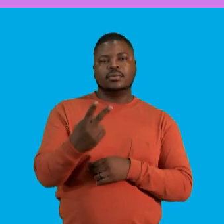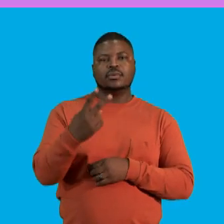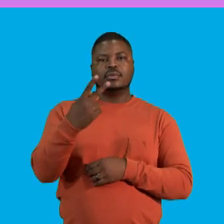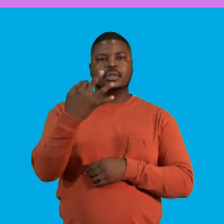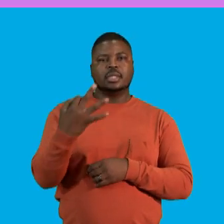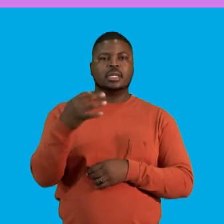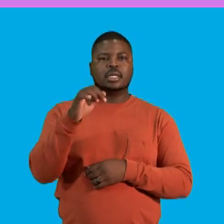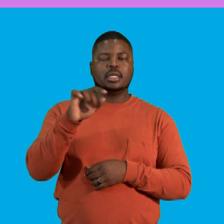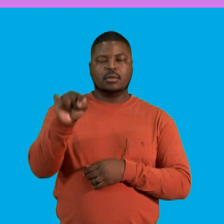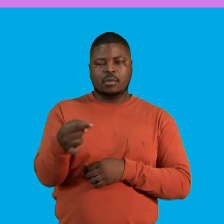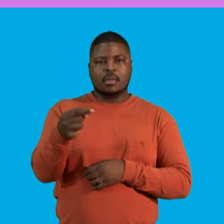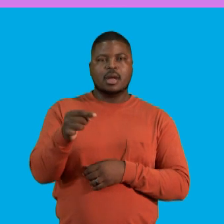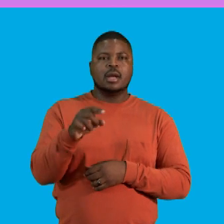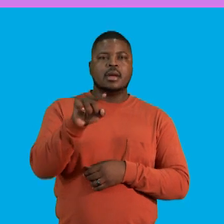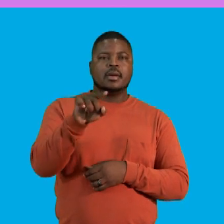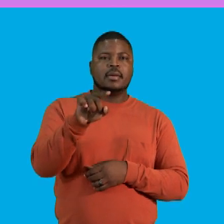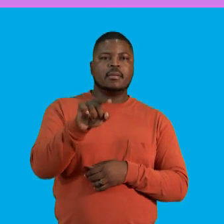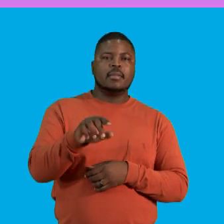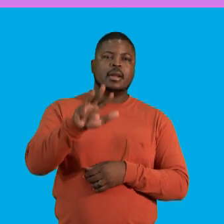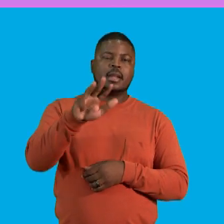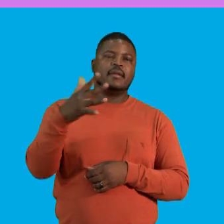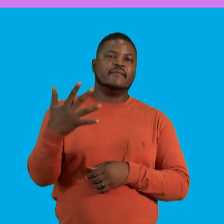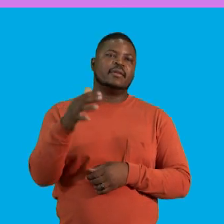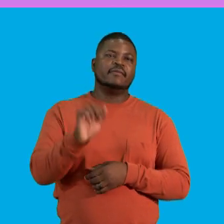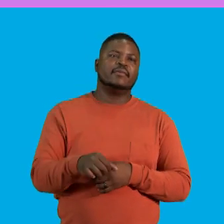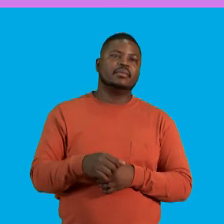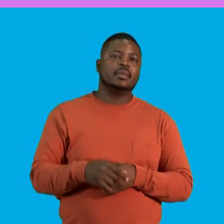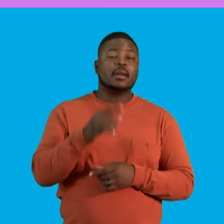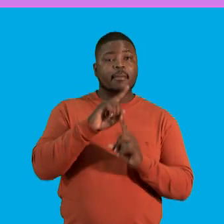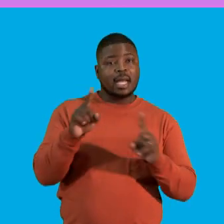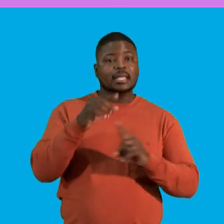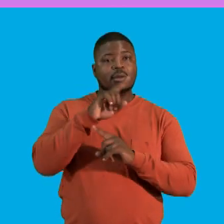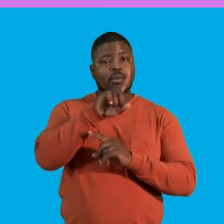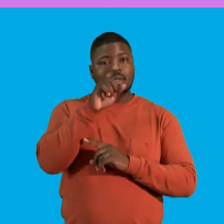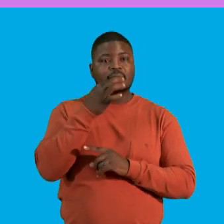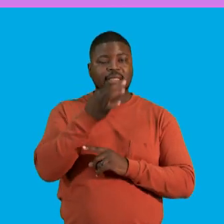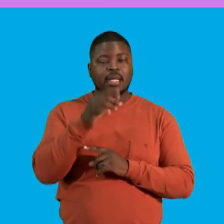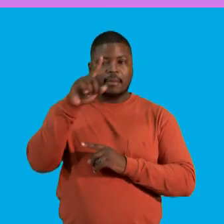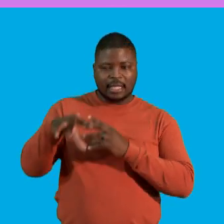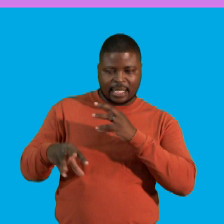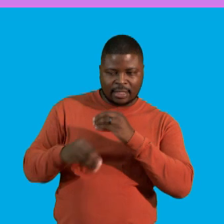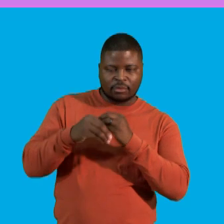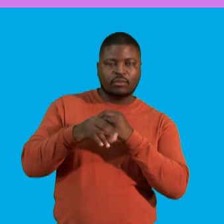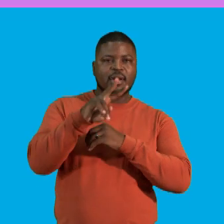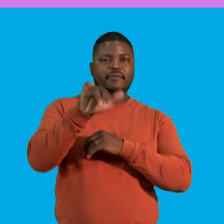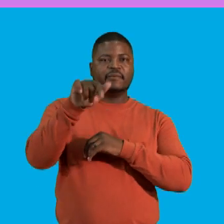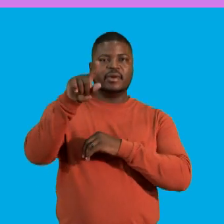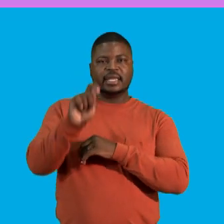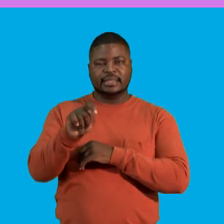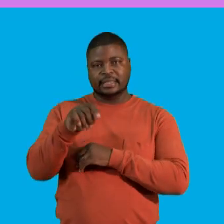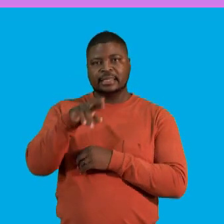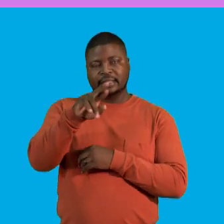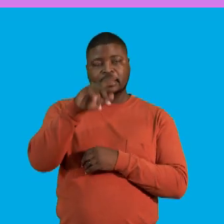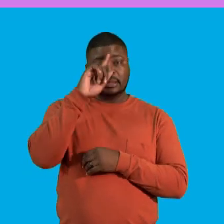13,823 rand 95 cents. The question requested us to calculate the VAT inclusive amount. So when we add VAT, there are obviously